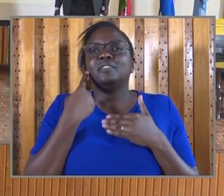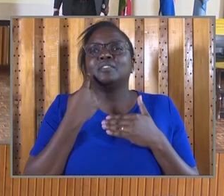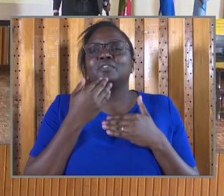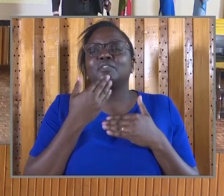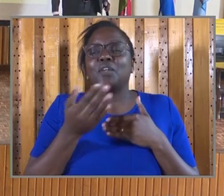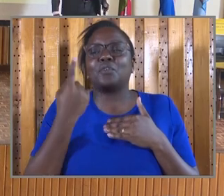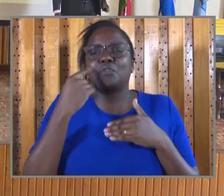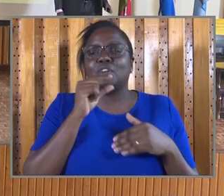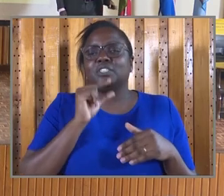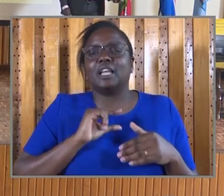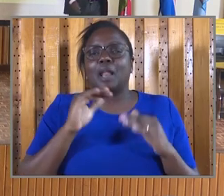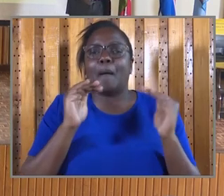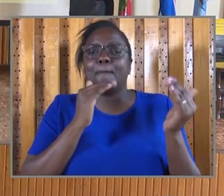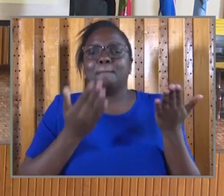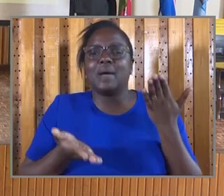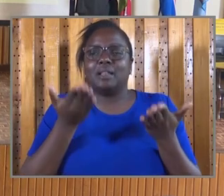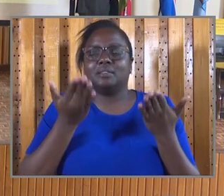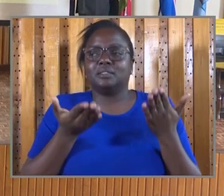balance, I hope.